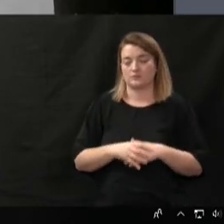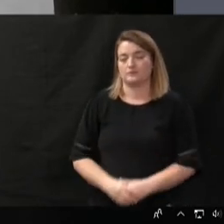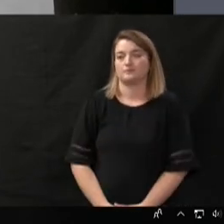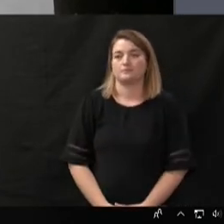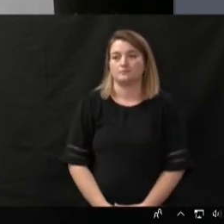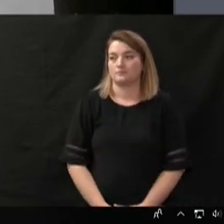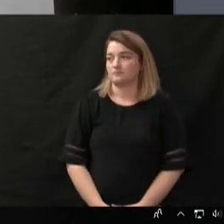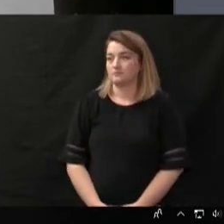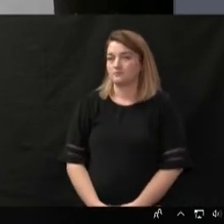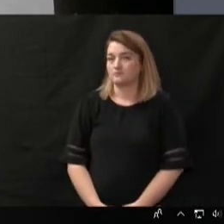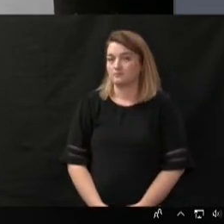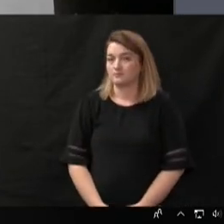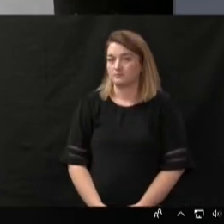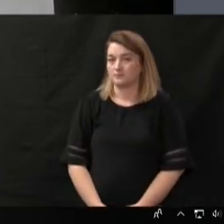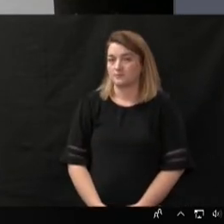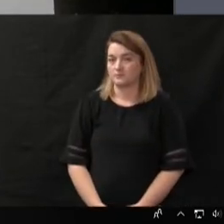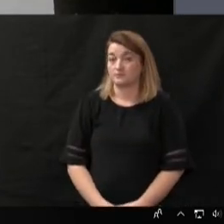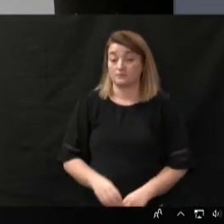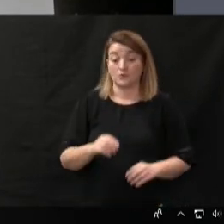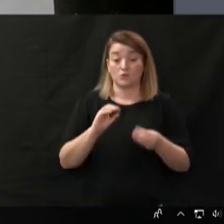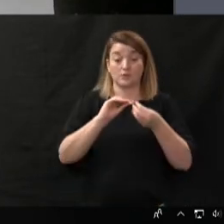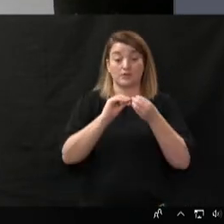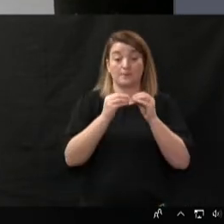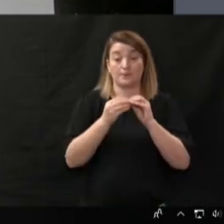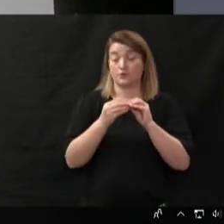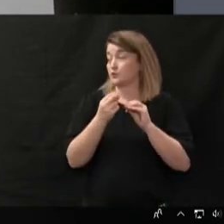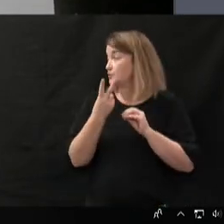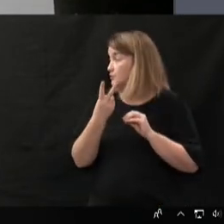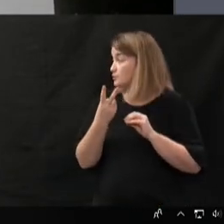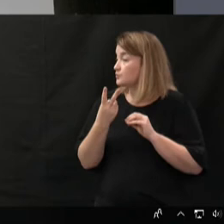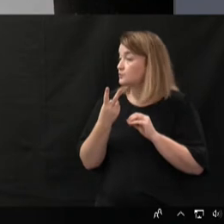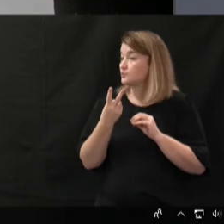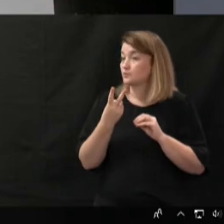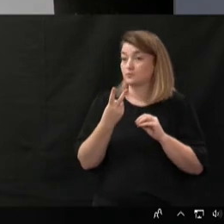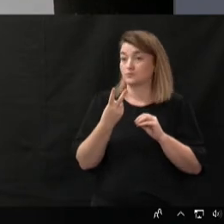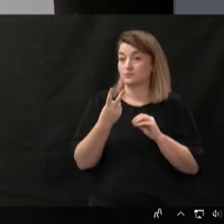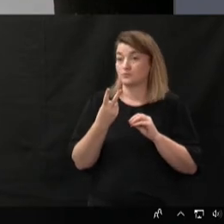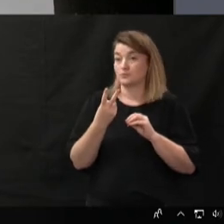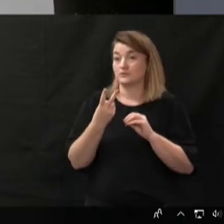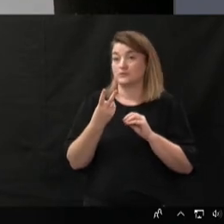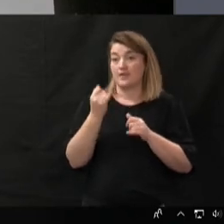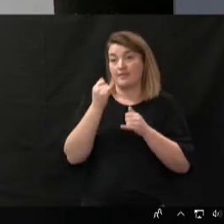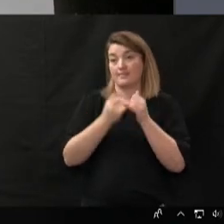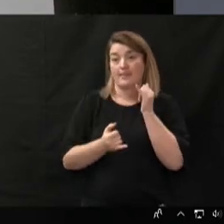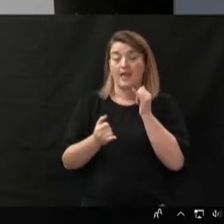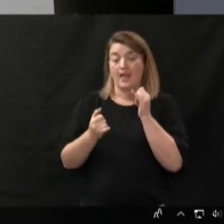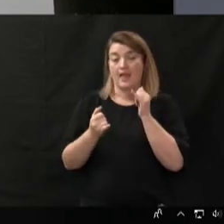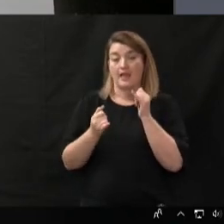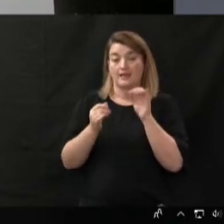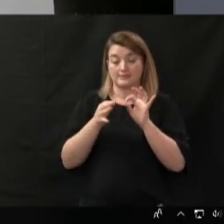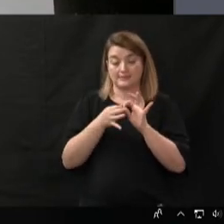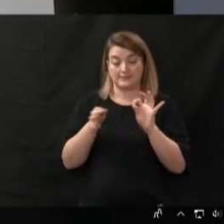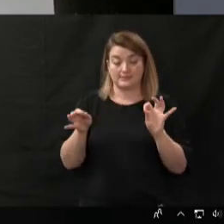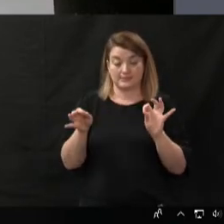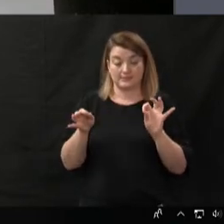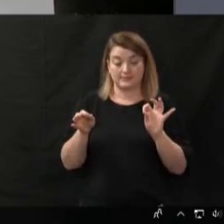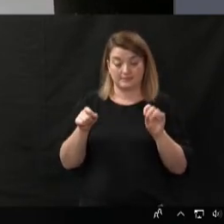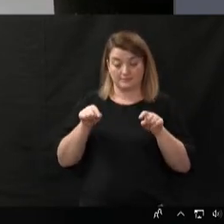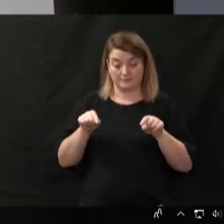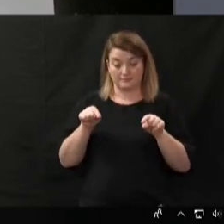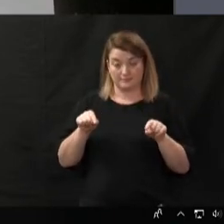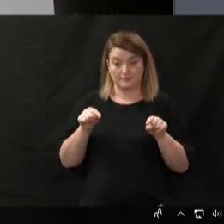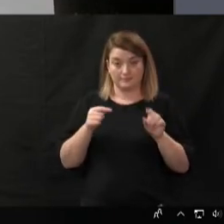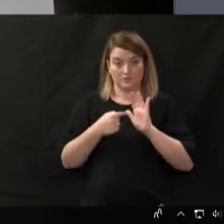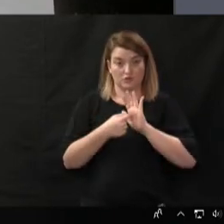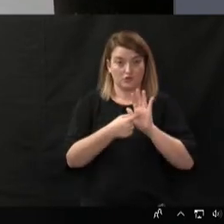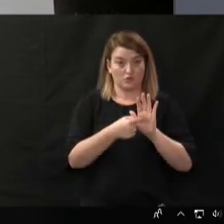2, where it says, that very last sentence where it says, if you haven't taught this concept of